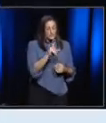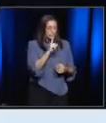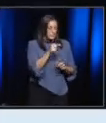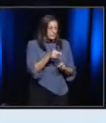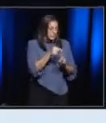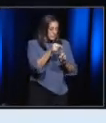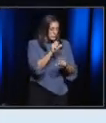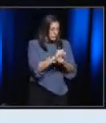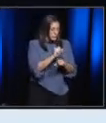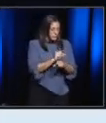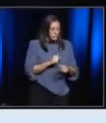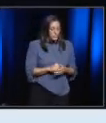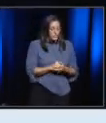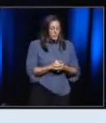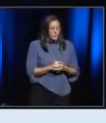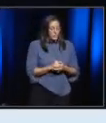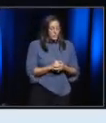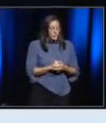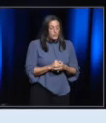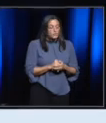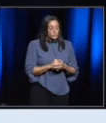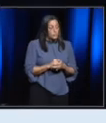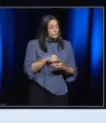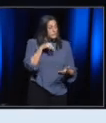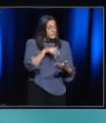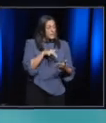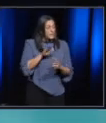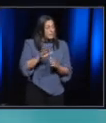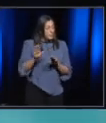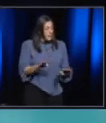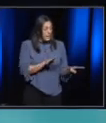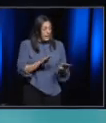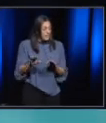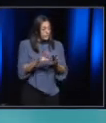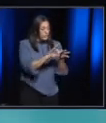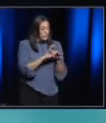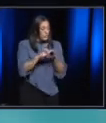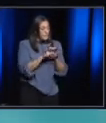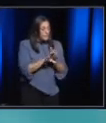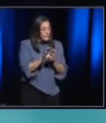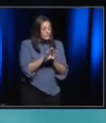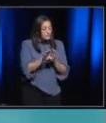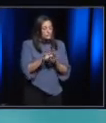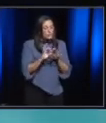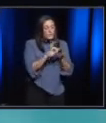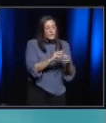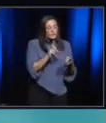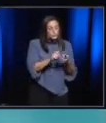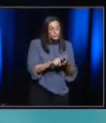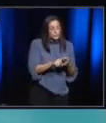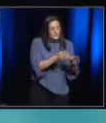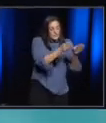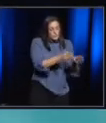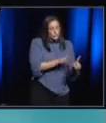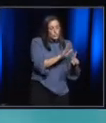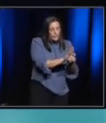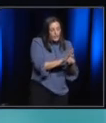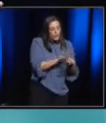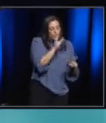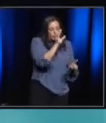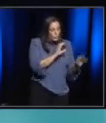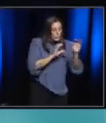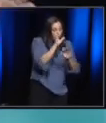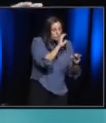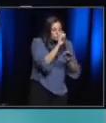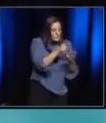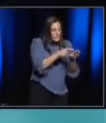The ecology of alliance formation, we think, is related to these individual foraging specializations. And I'm just going to show you 4